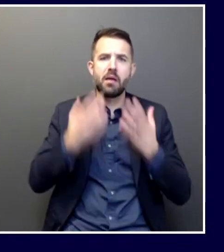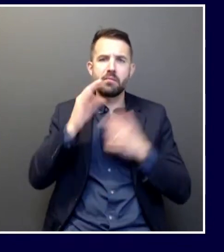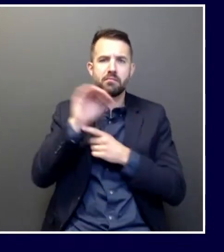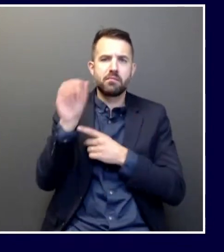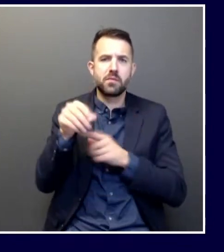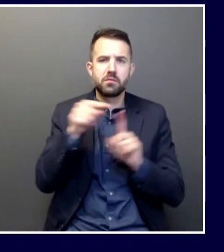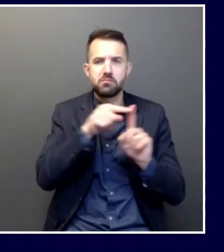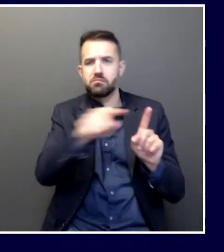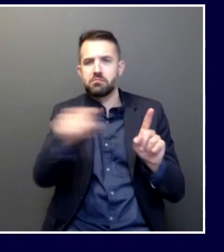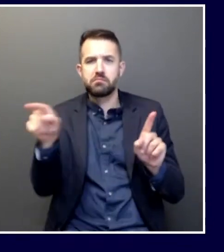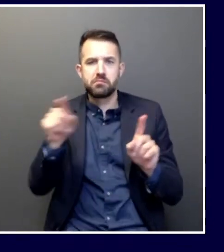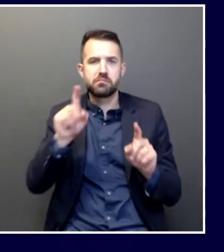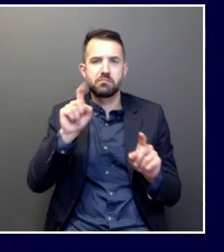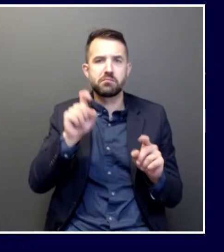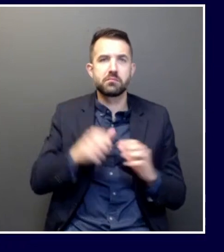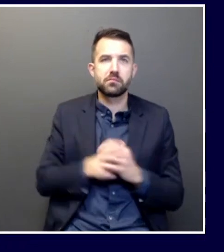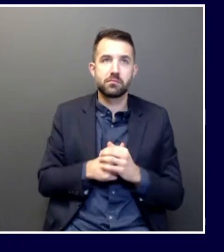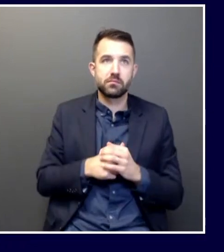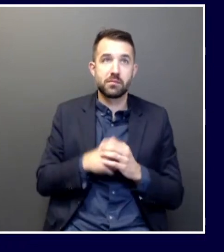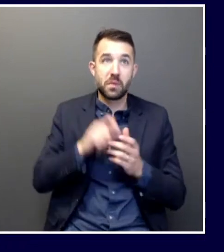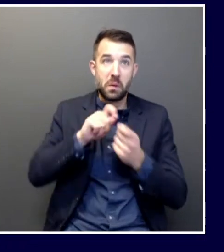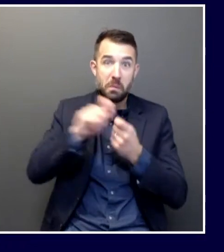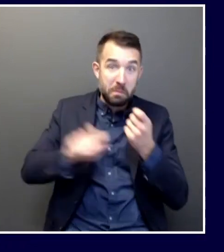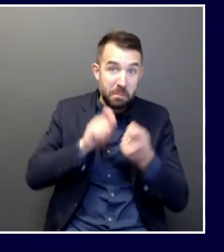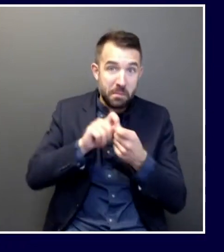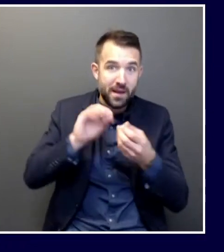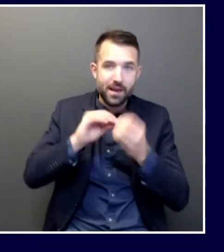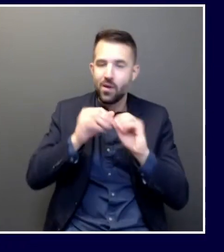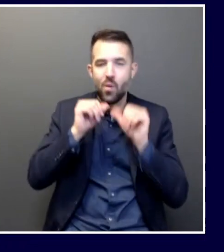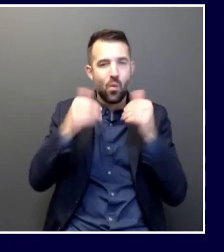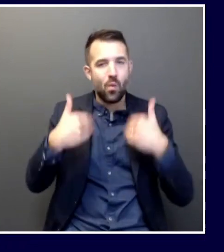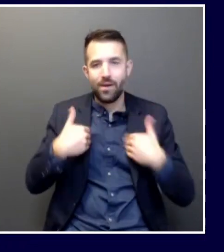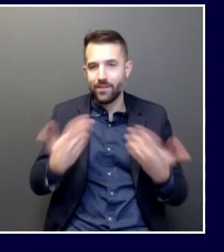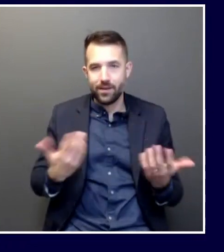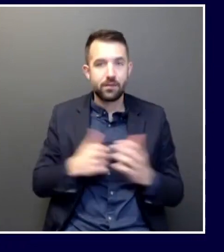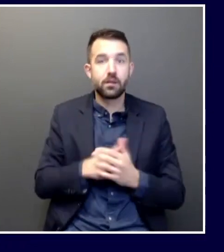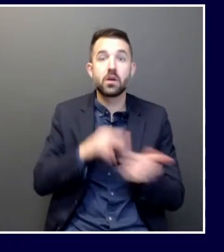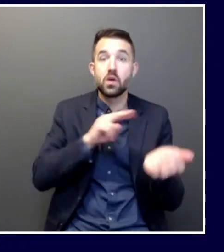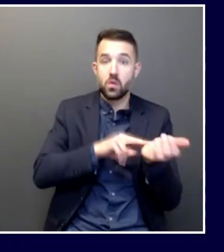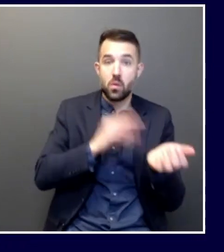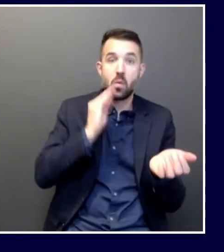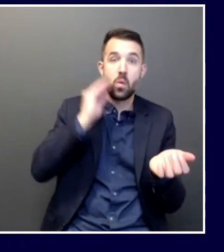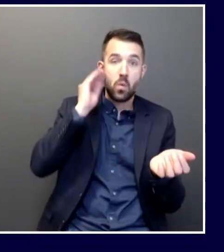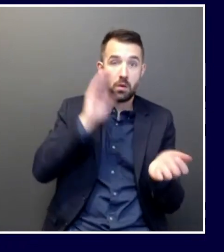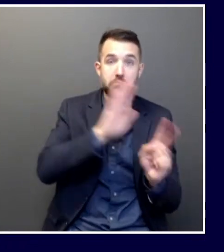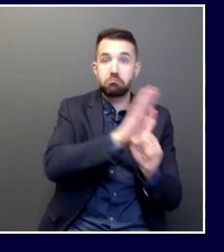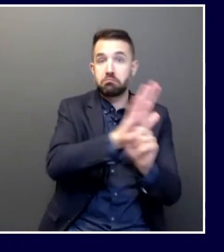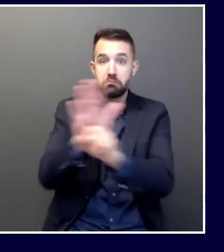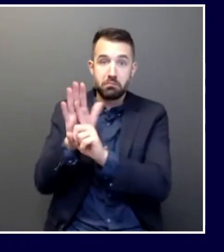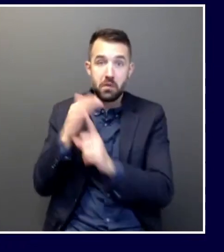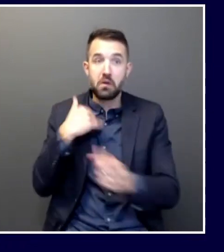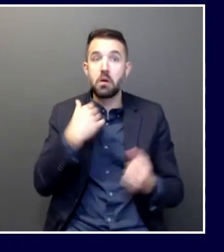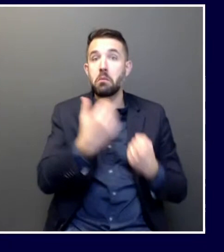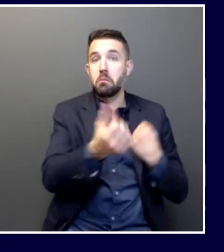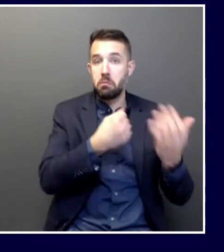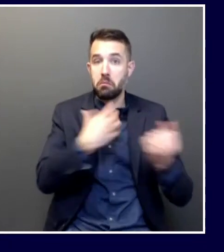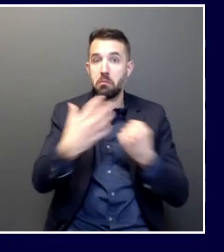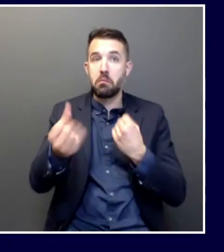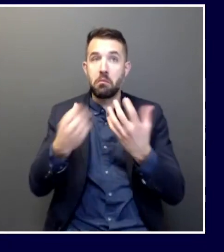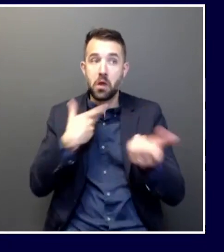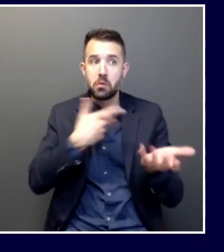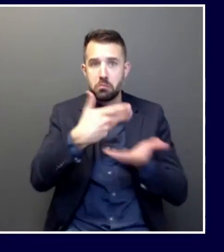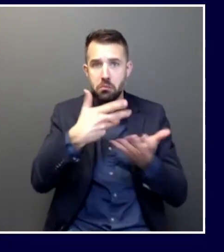for you, Patty. We've been working very closely with nursing homes and their associations to make sure that residents of not just nursing homes,